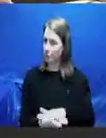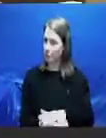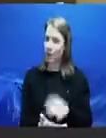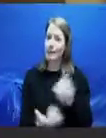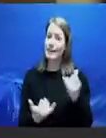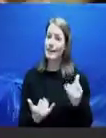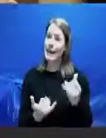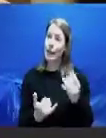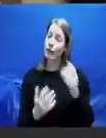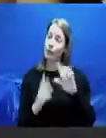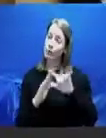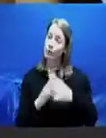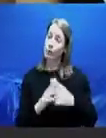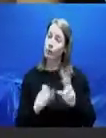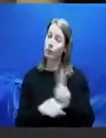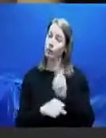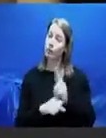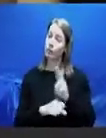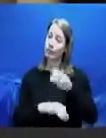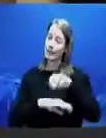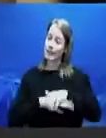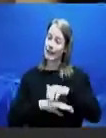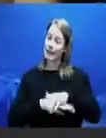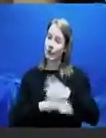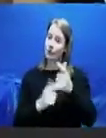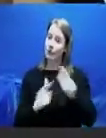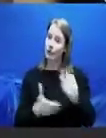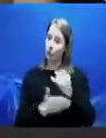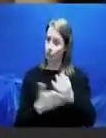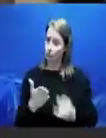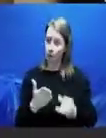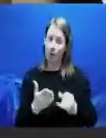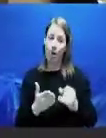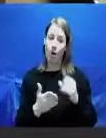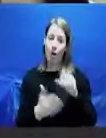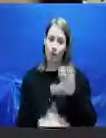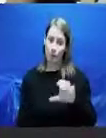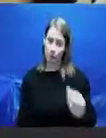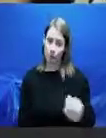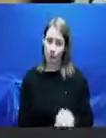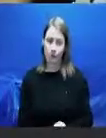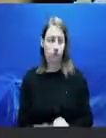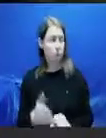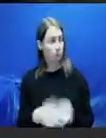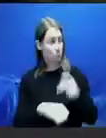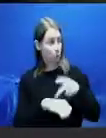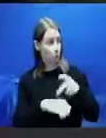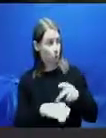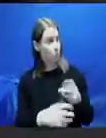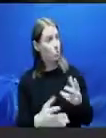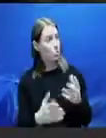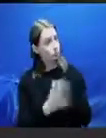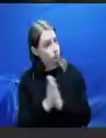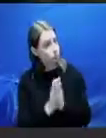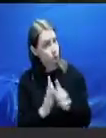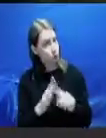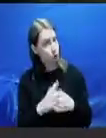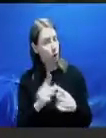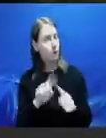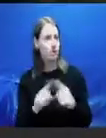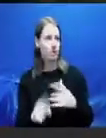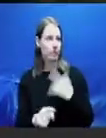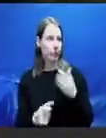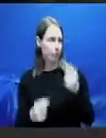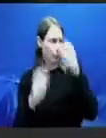Mary Bosco was eager to get started with the new standards, although she says it was a little overwhelming at first. When we first rolled this out, you could see the